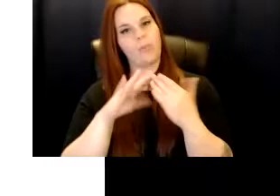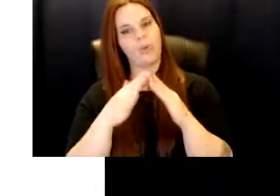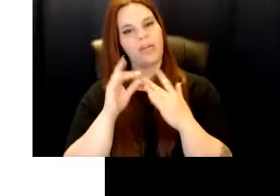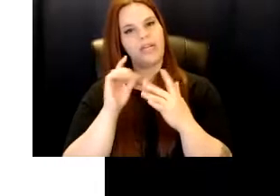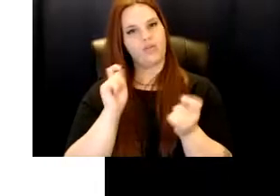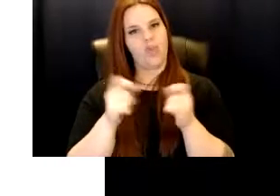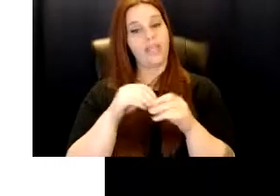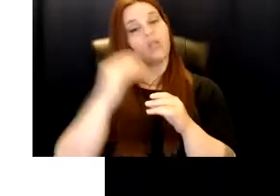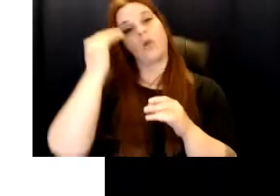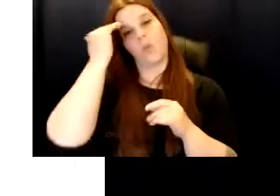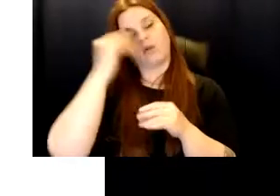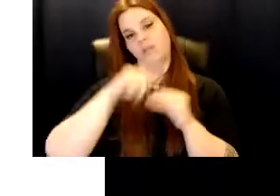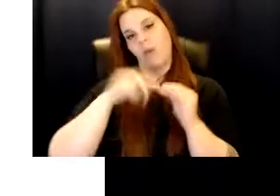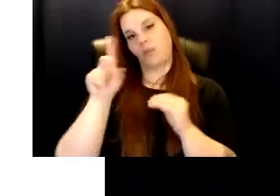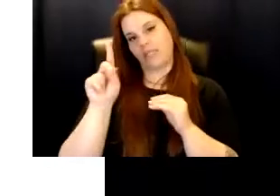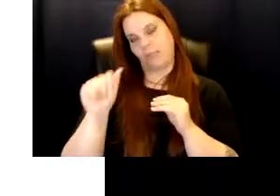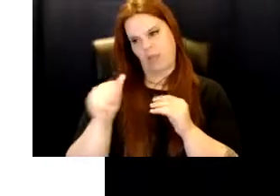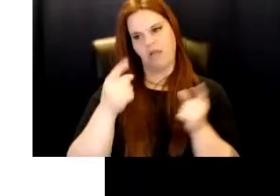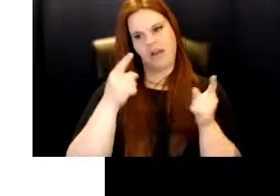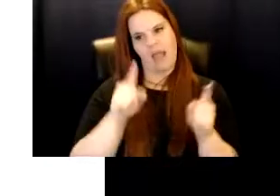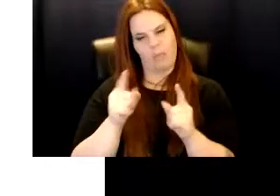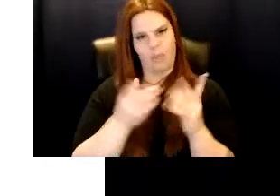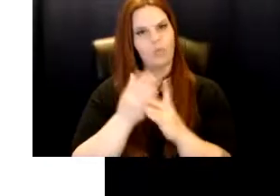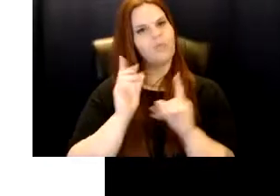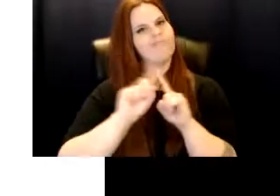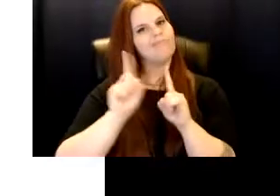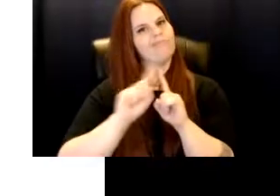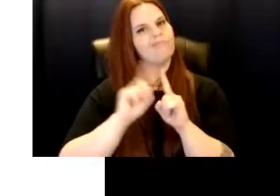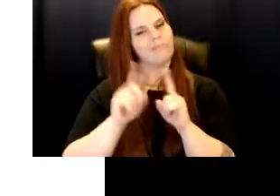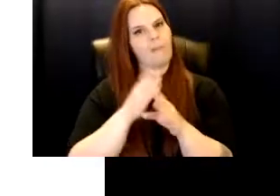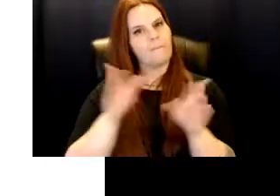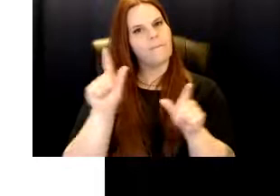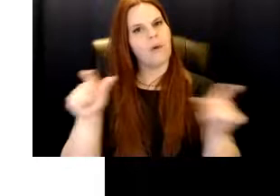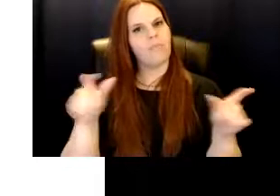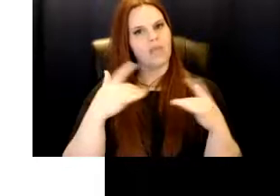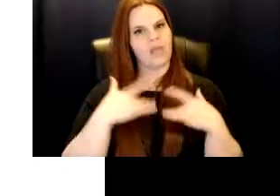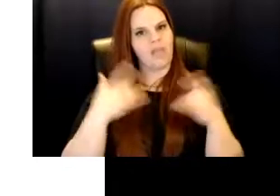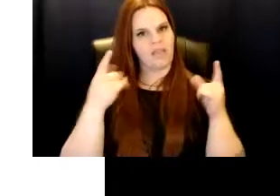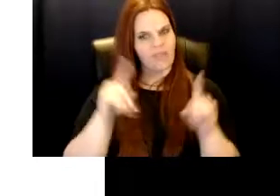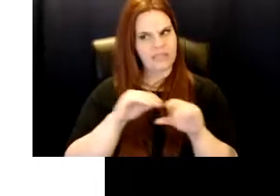awareness about disability. And that happened through various public events and different ways that,